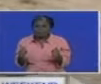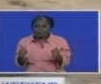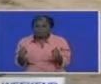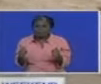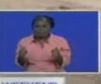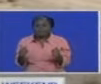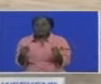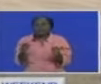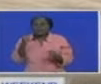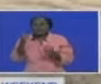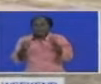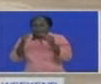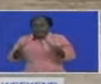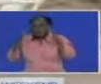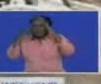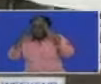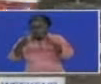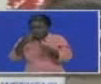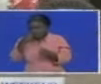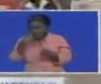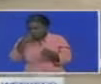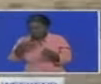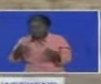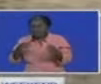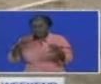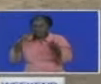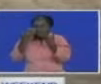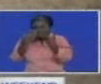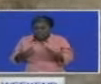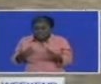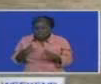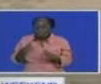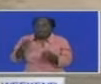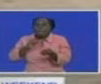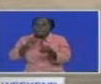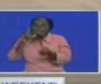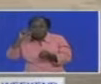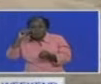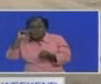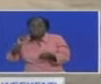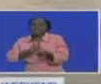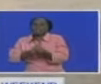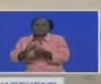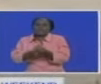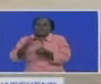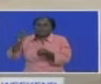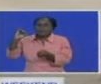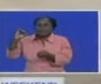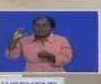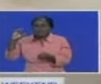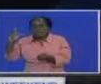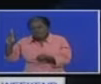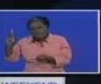The rally now shifts focus to Tanzania and will culminate in Mombasa on Friday. Nicholas Mudimba, KTN Sports